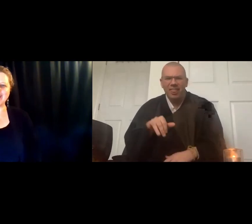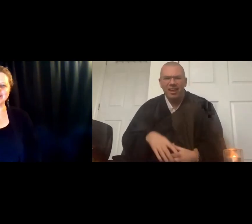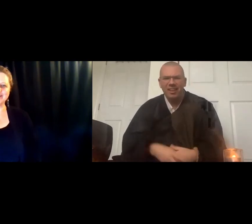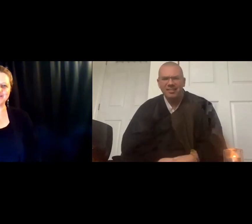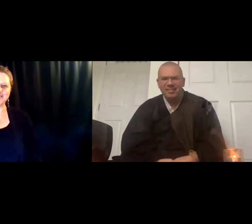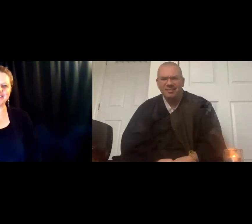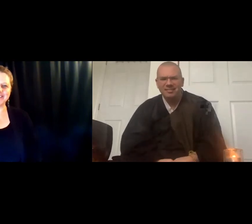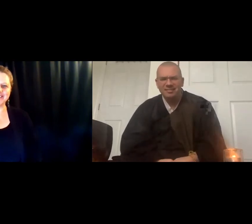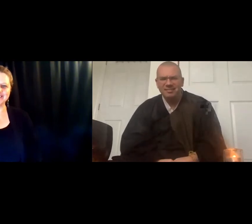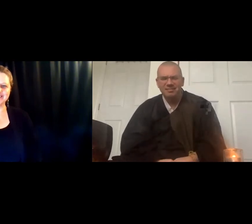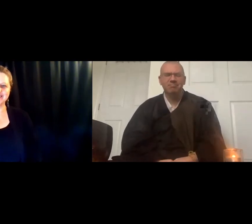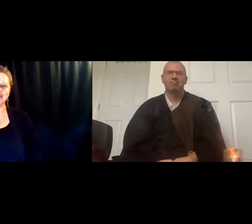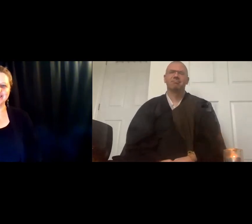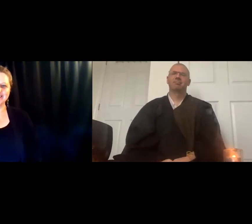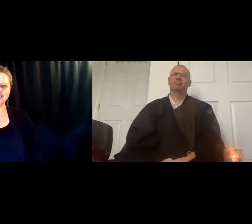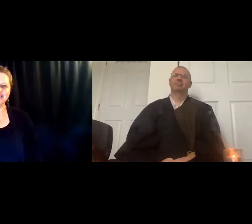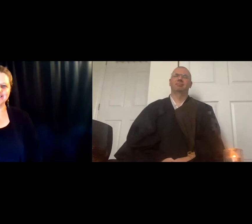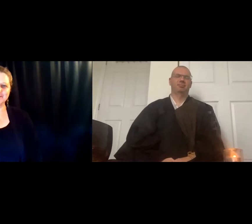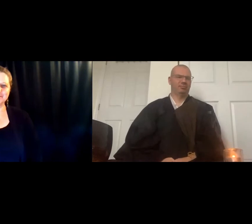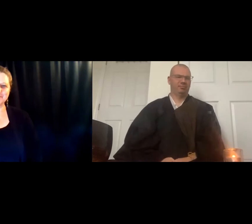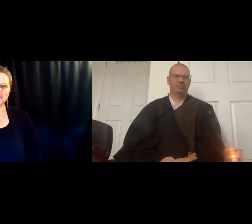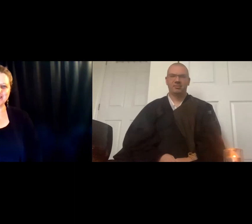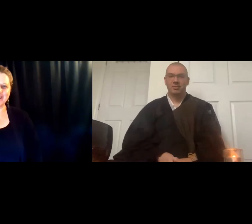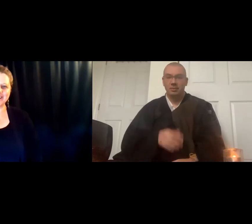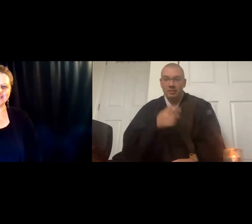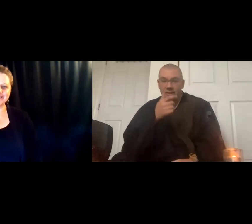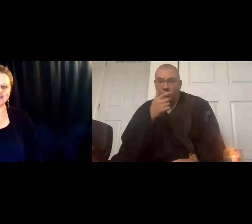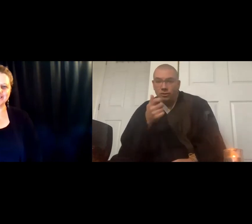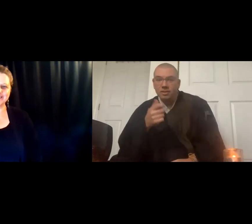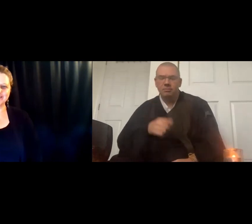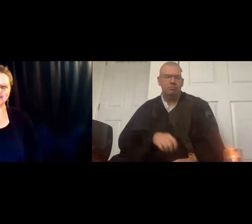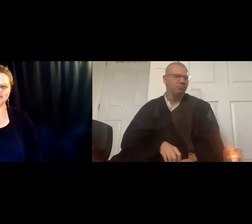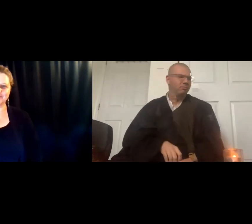did that feel? Did you enjoy that?